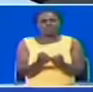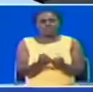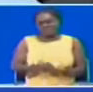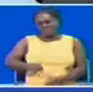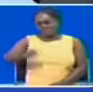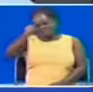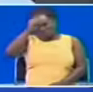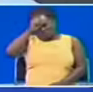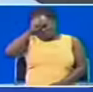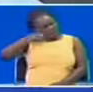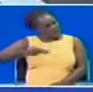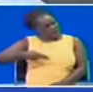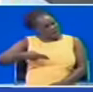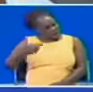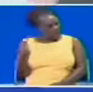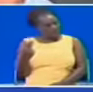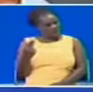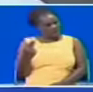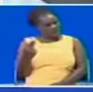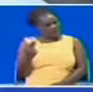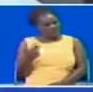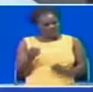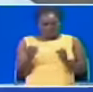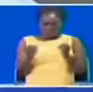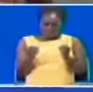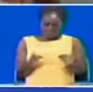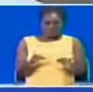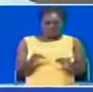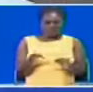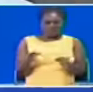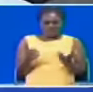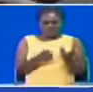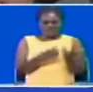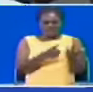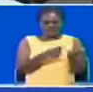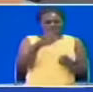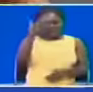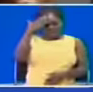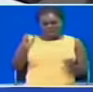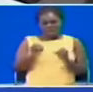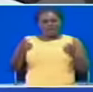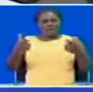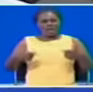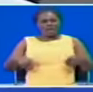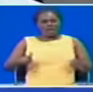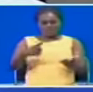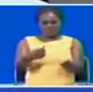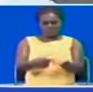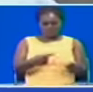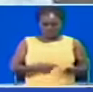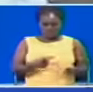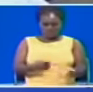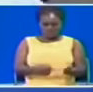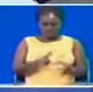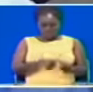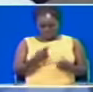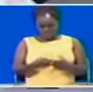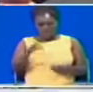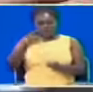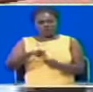silly that we, even with the numbers, they don't know that allowing us to debate, then we